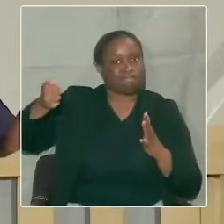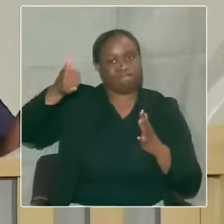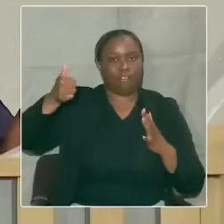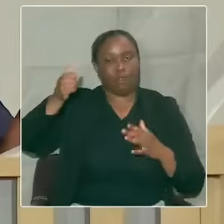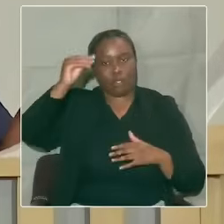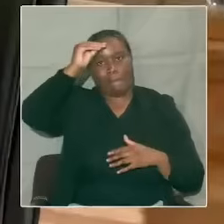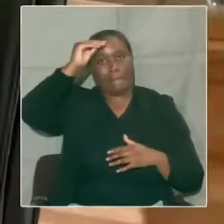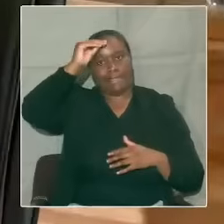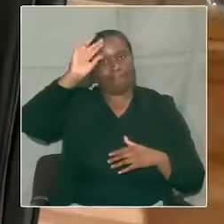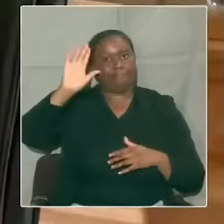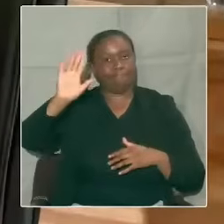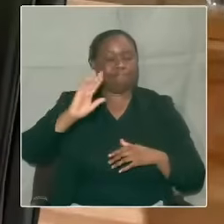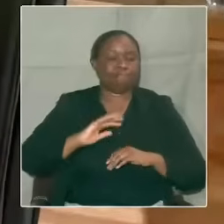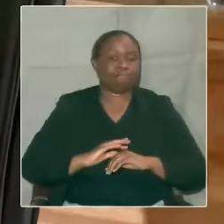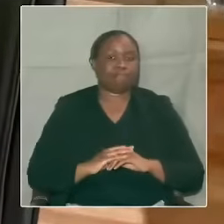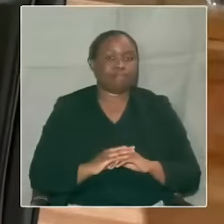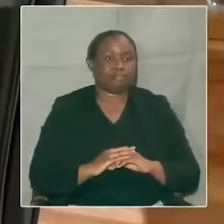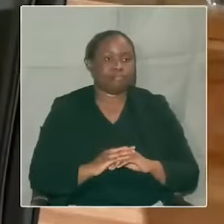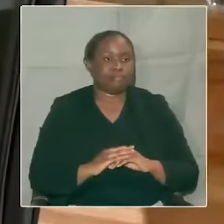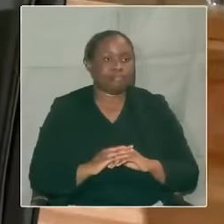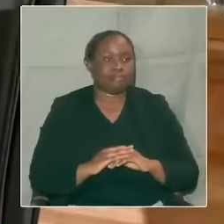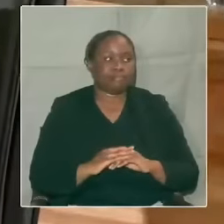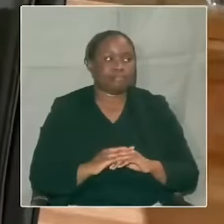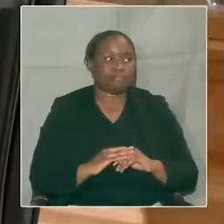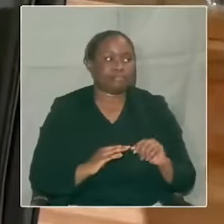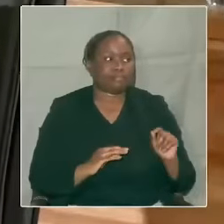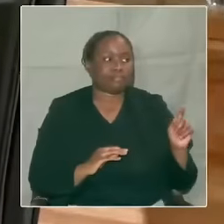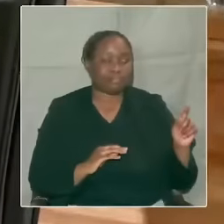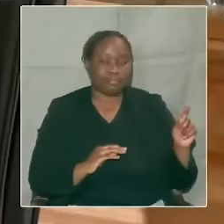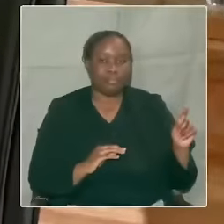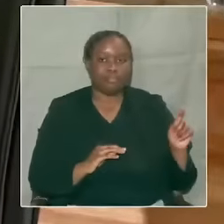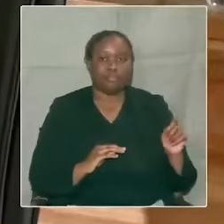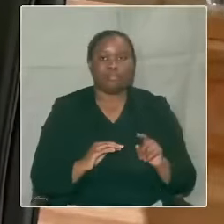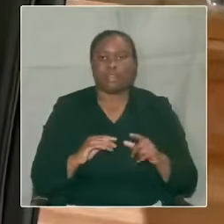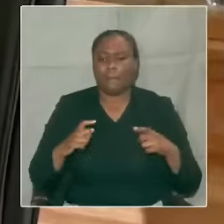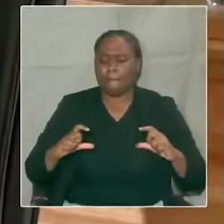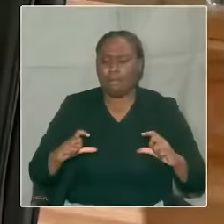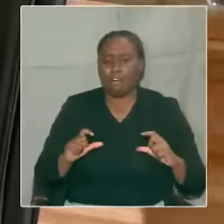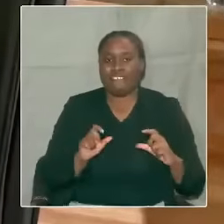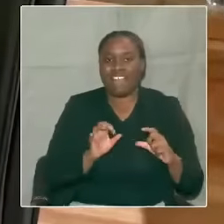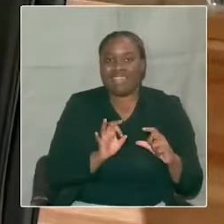And you conclude in paragraph 31